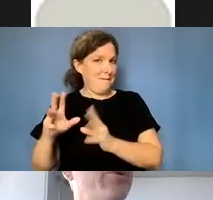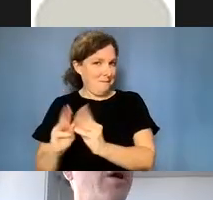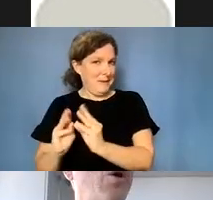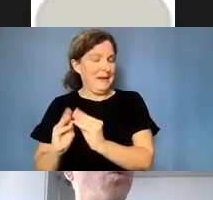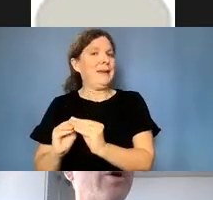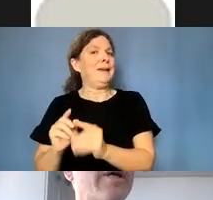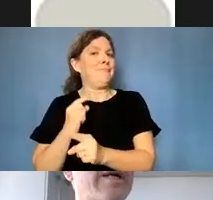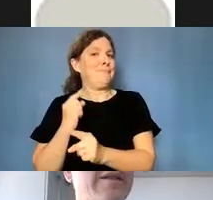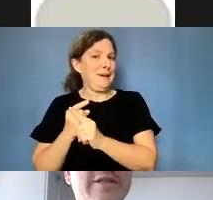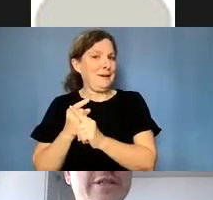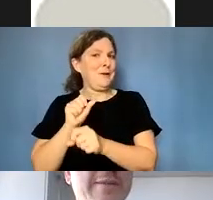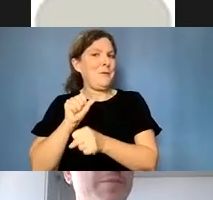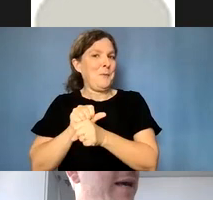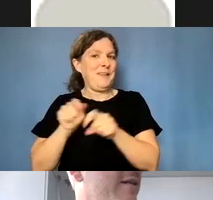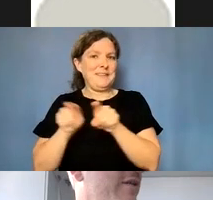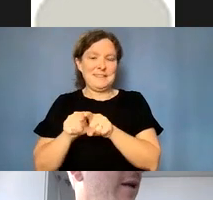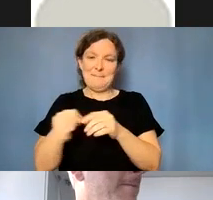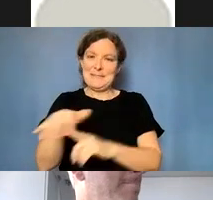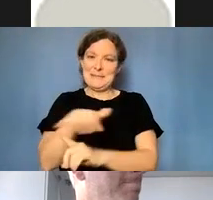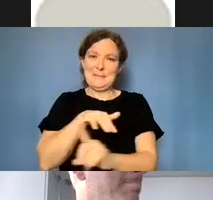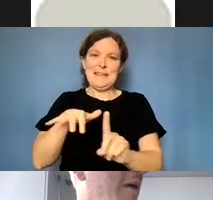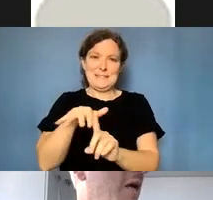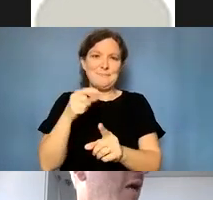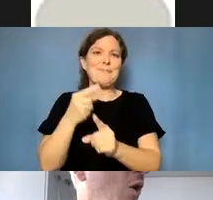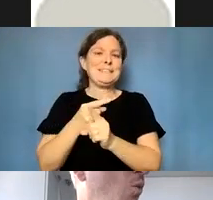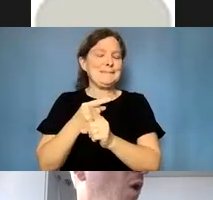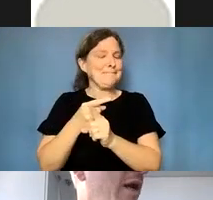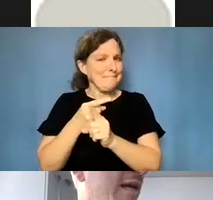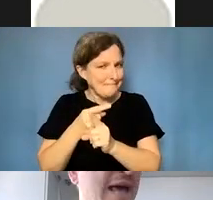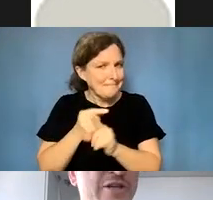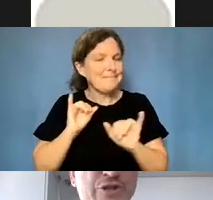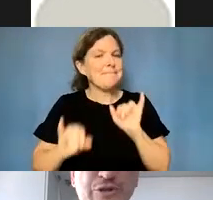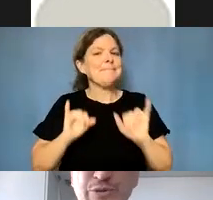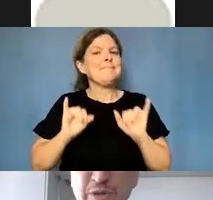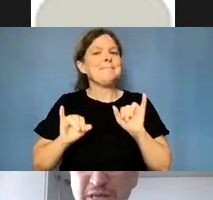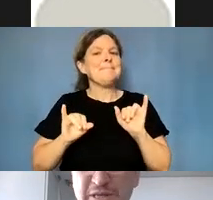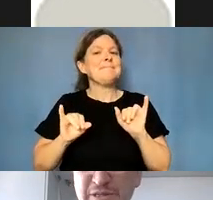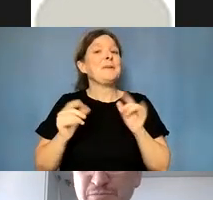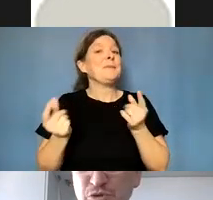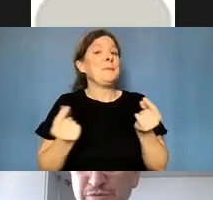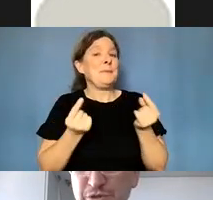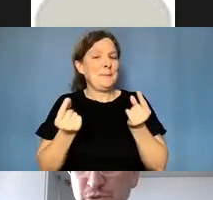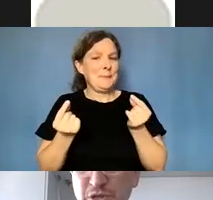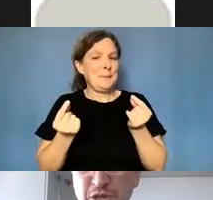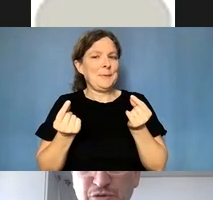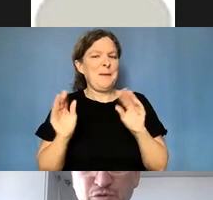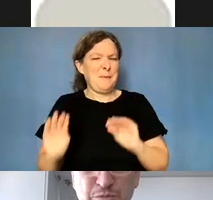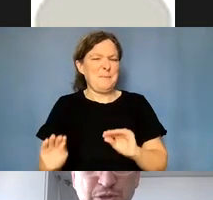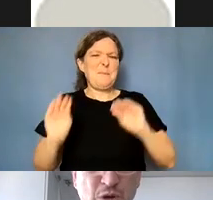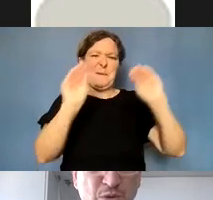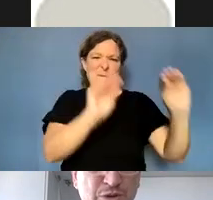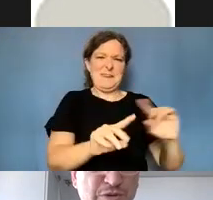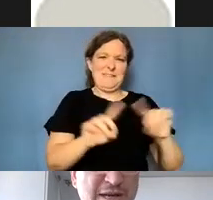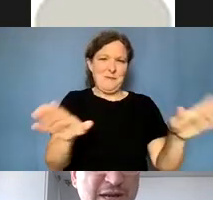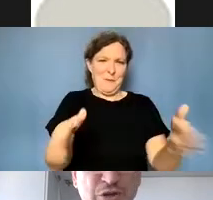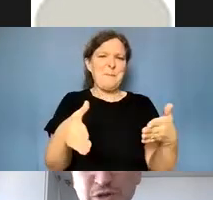do work in the same space. What I can do is move to another room. So